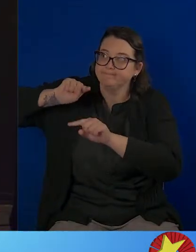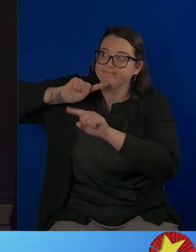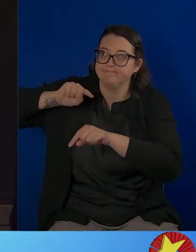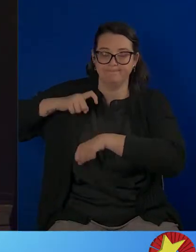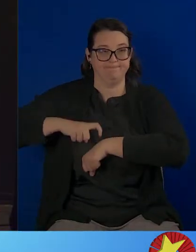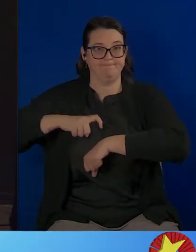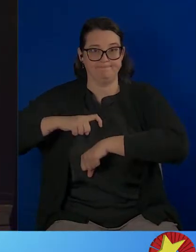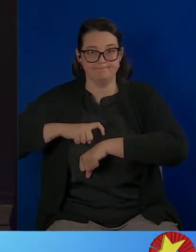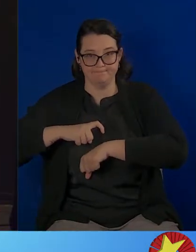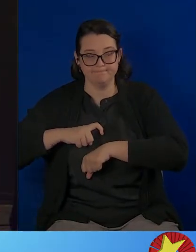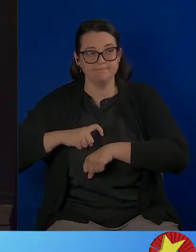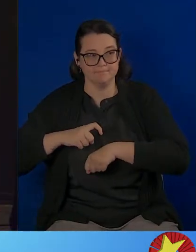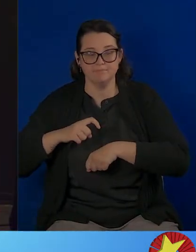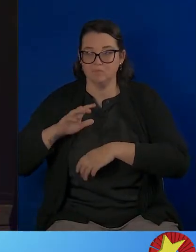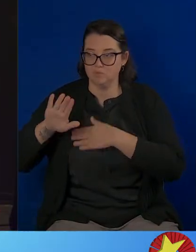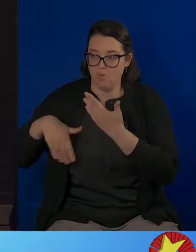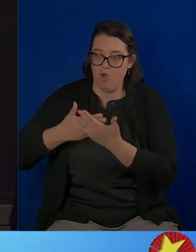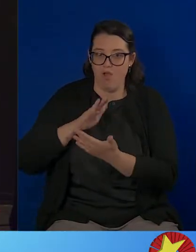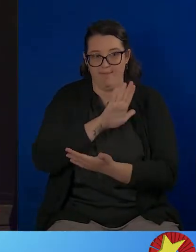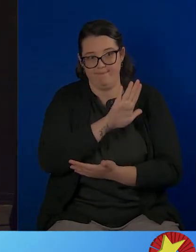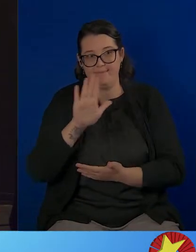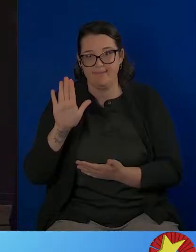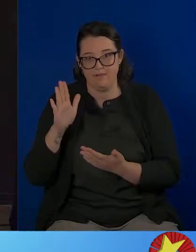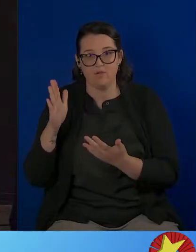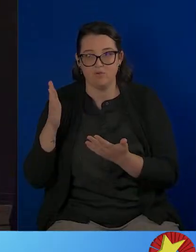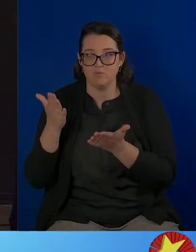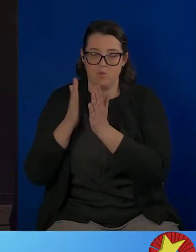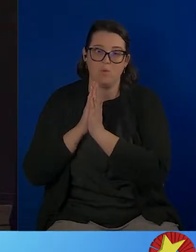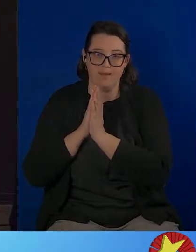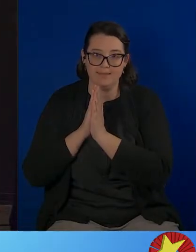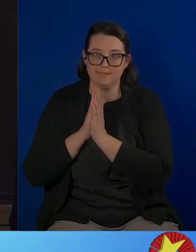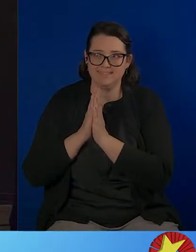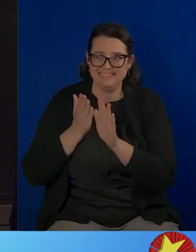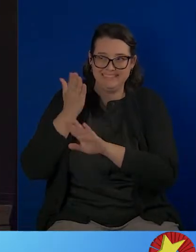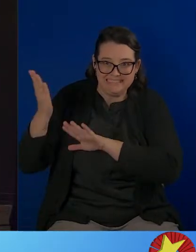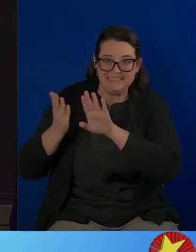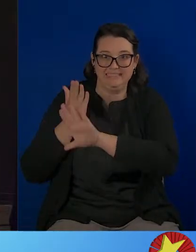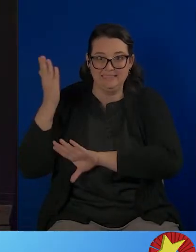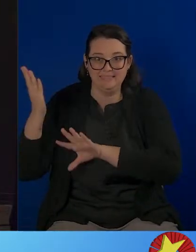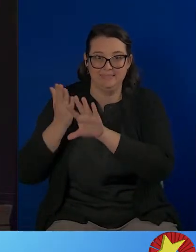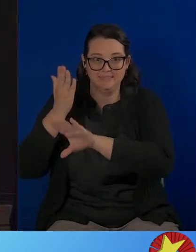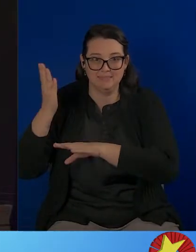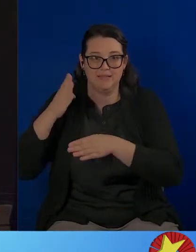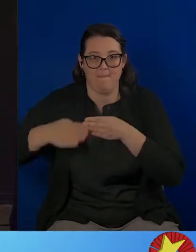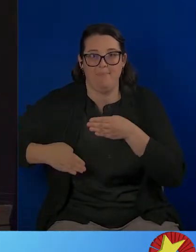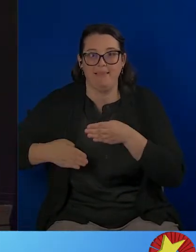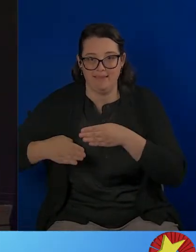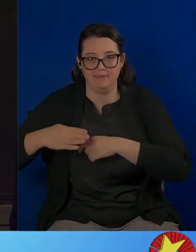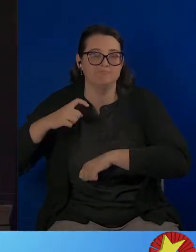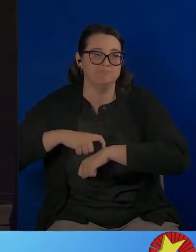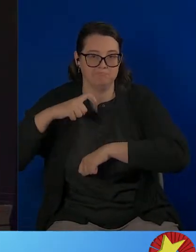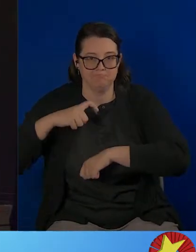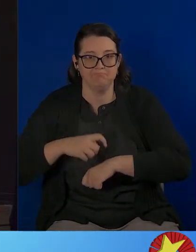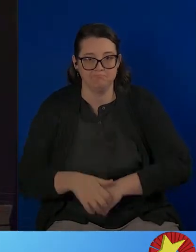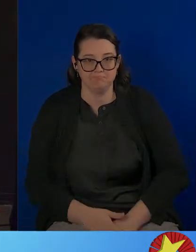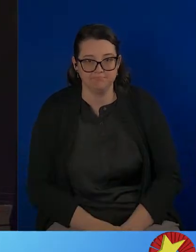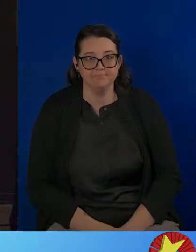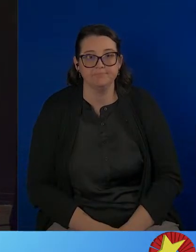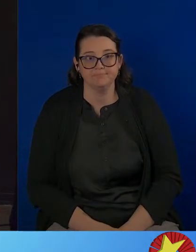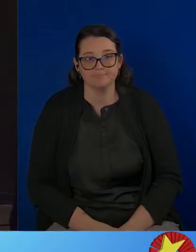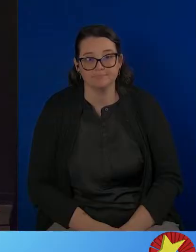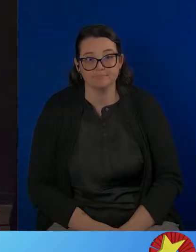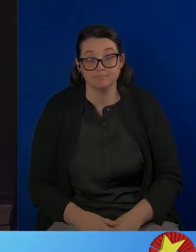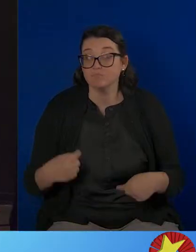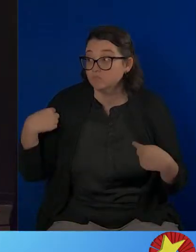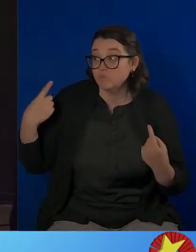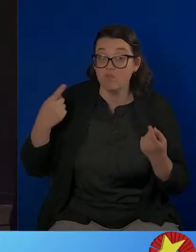timely to every request we've been given and to complete each of those in a timely manner. So